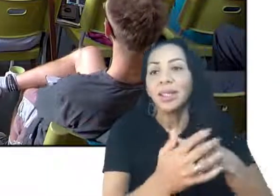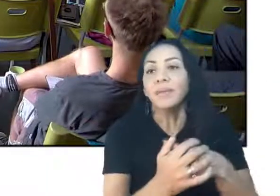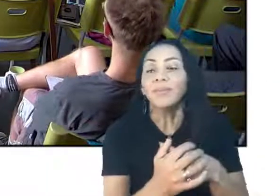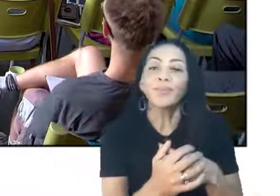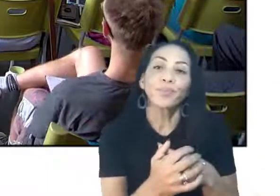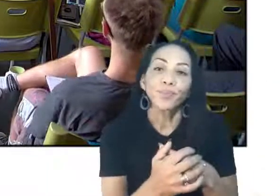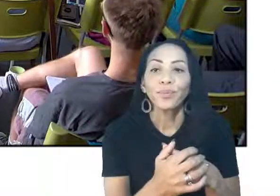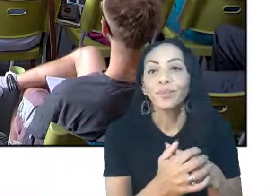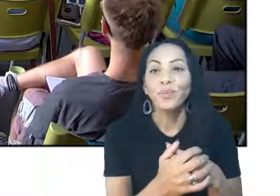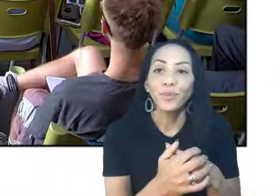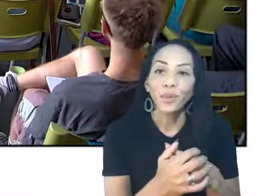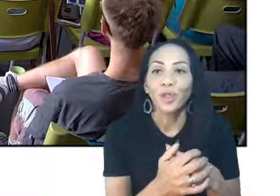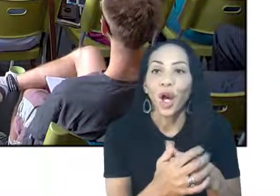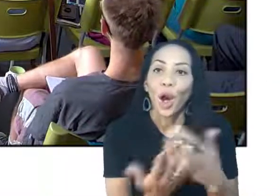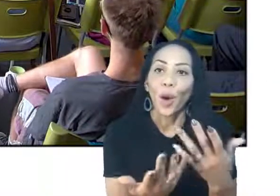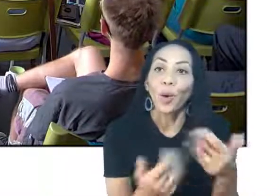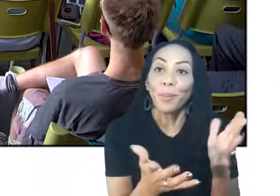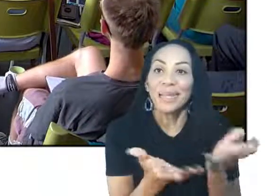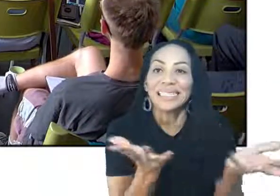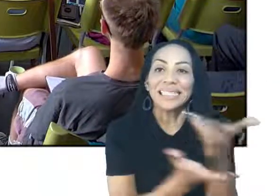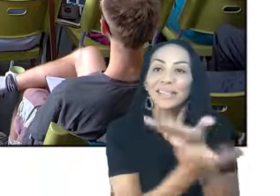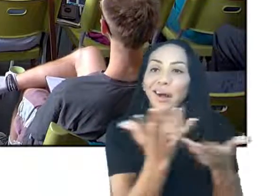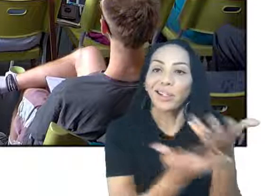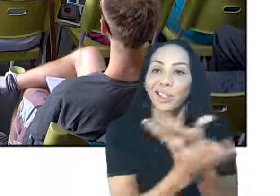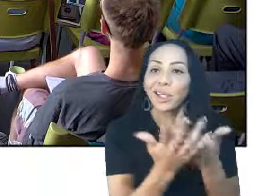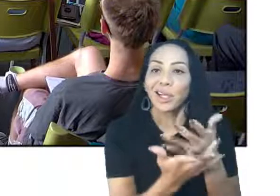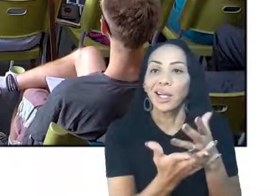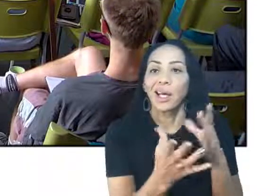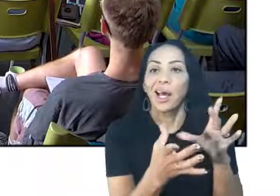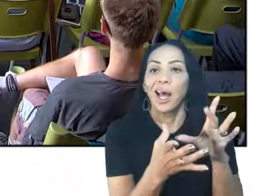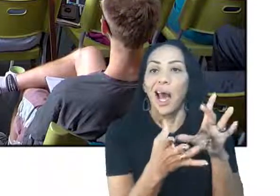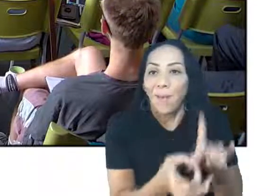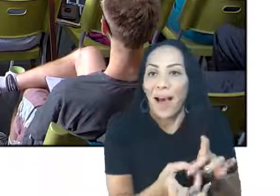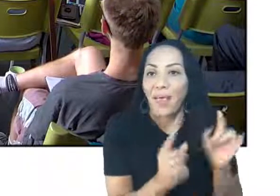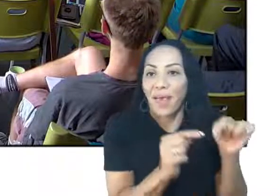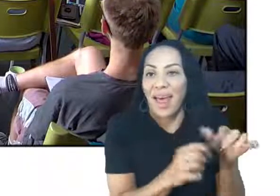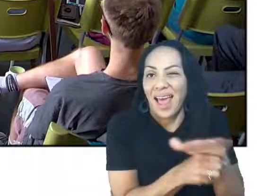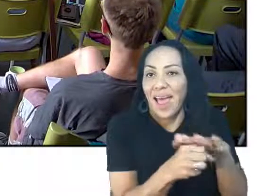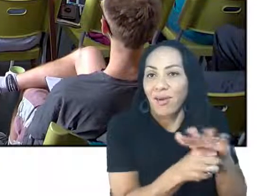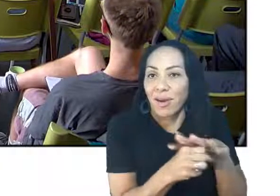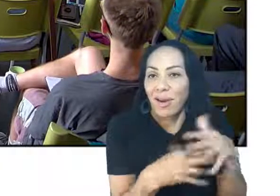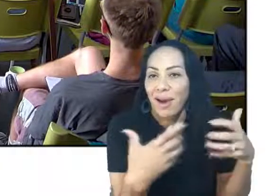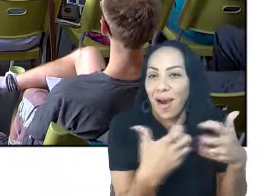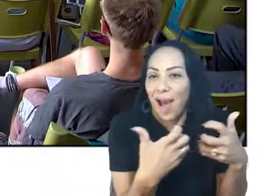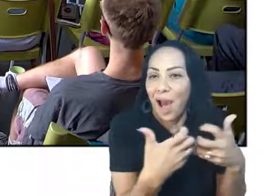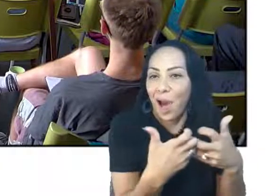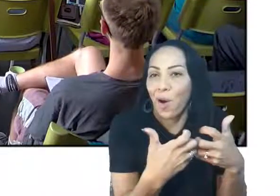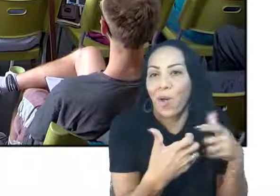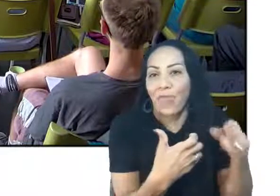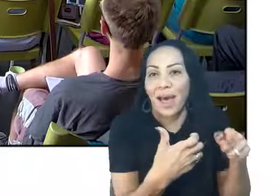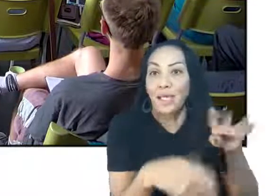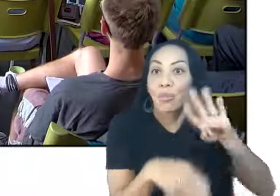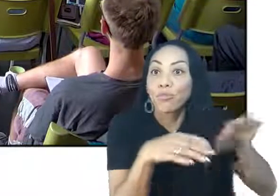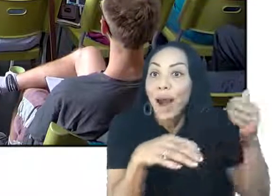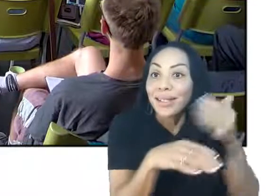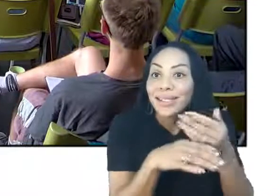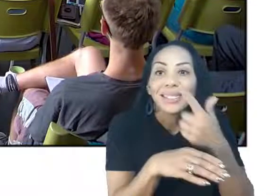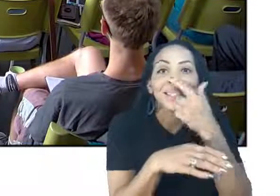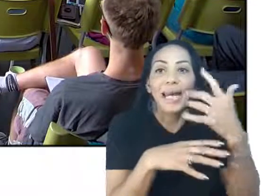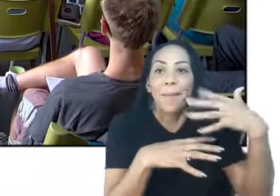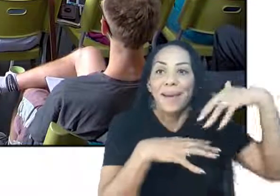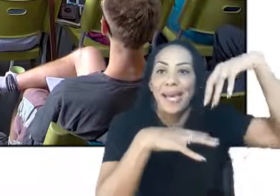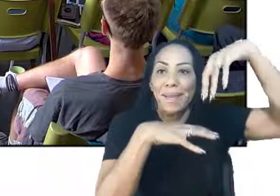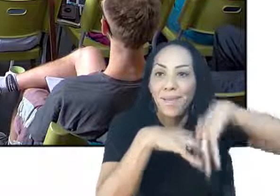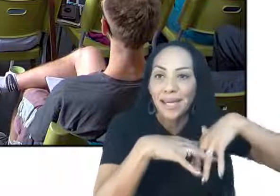how to make that possible, I think, at this stage. So I'm going to be trying to embed that practice and in